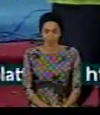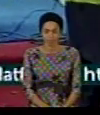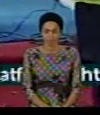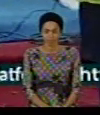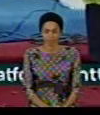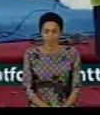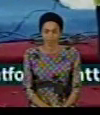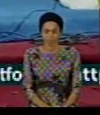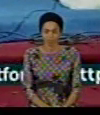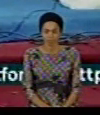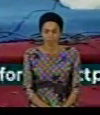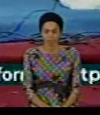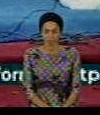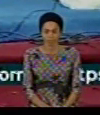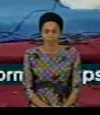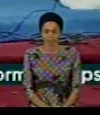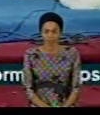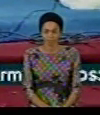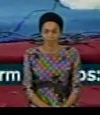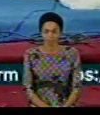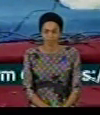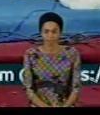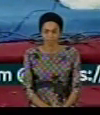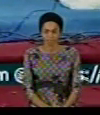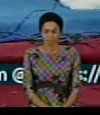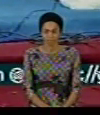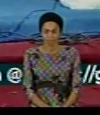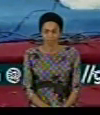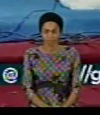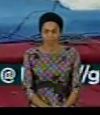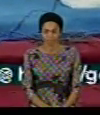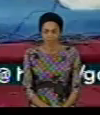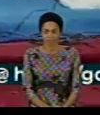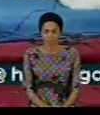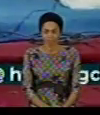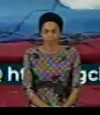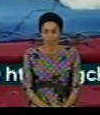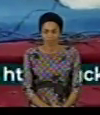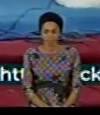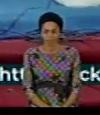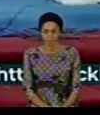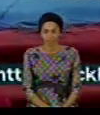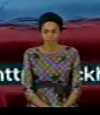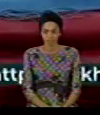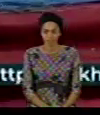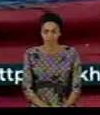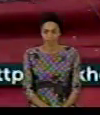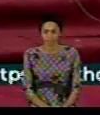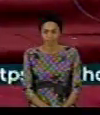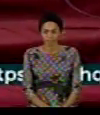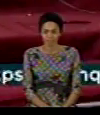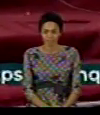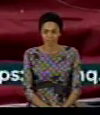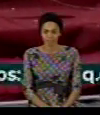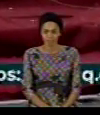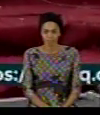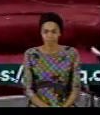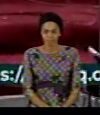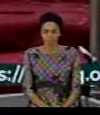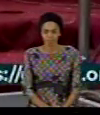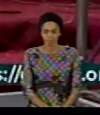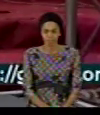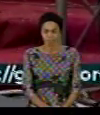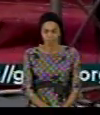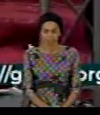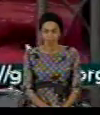All right. We can see the man walking now. We can see him walking. You can see him. Doctor, briefly explain to